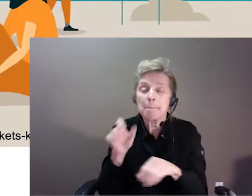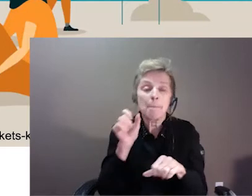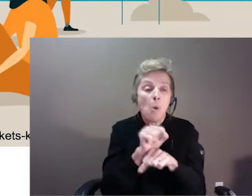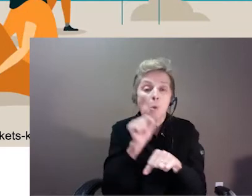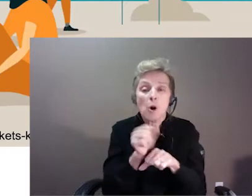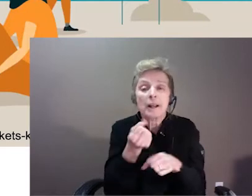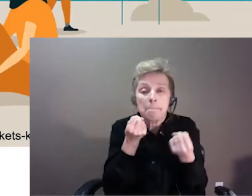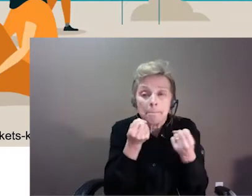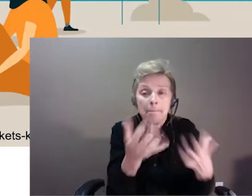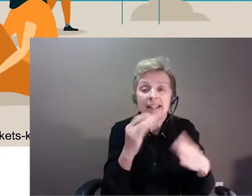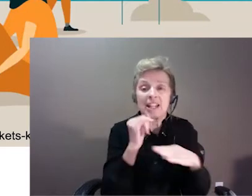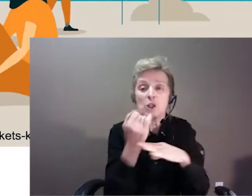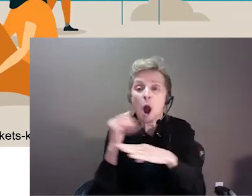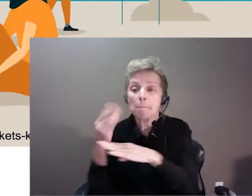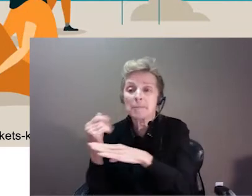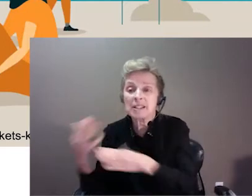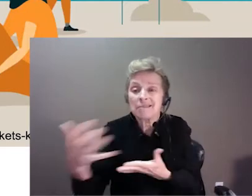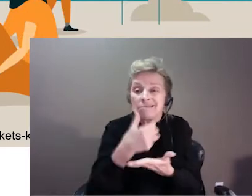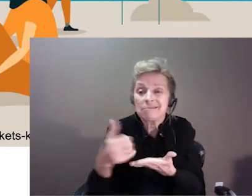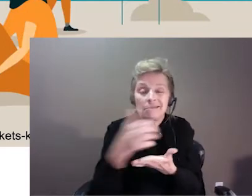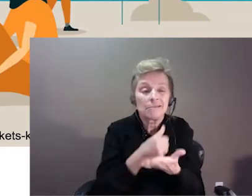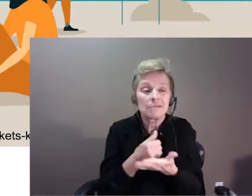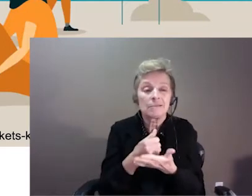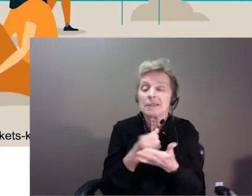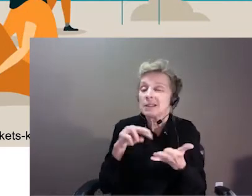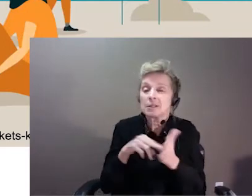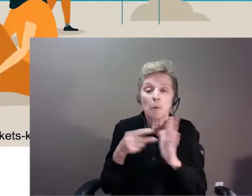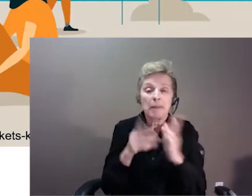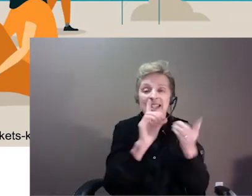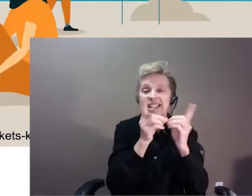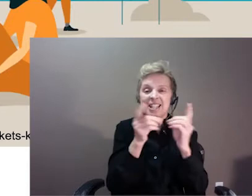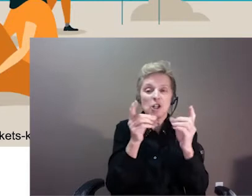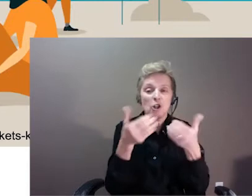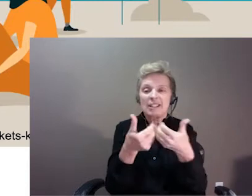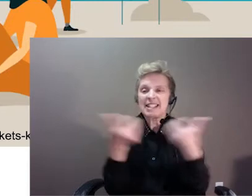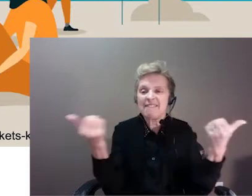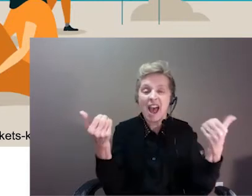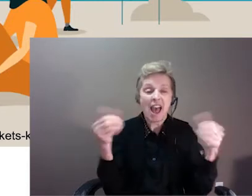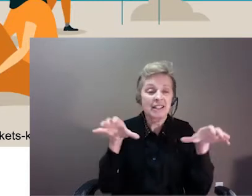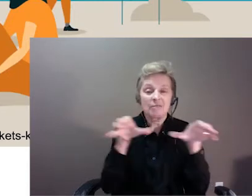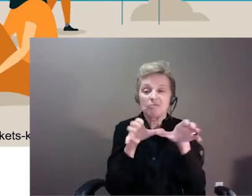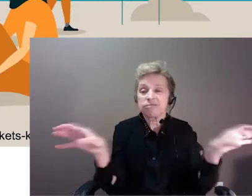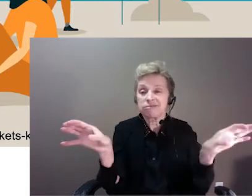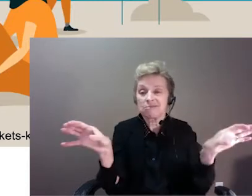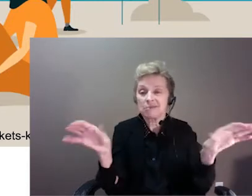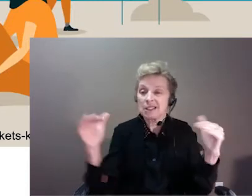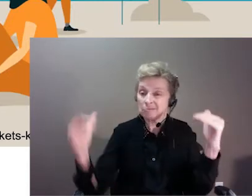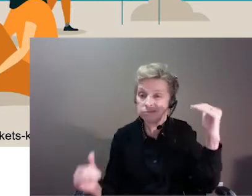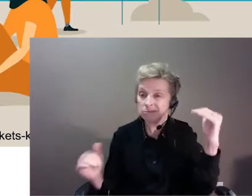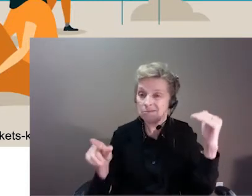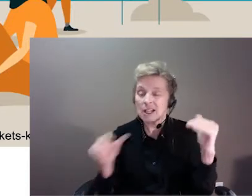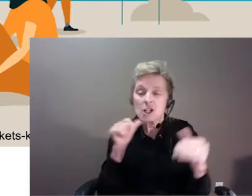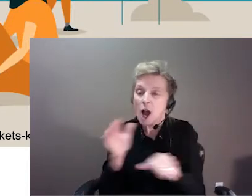their livelihood. This alone hammers the wedge deeper in the digital divide, as they don't have enough money or time to access